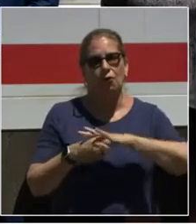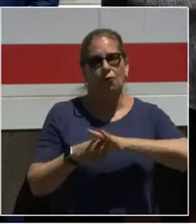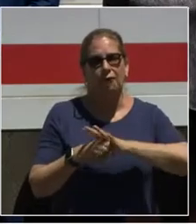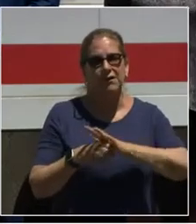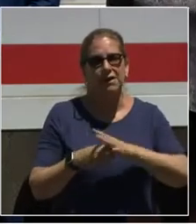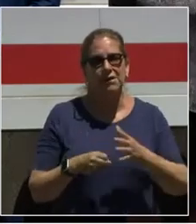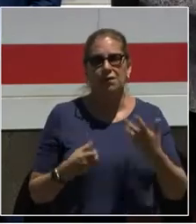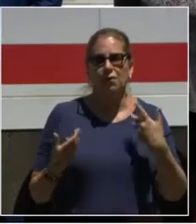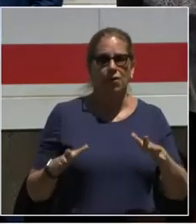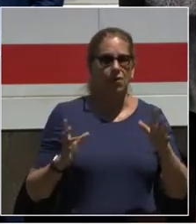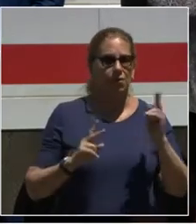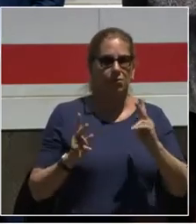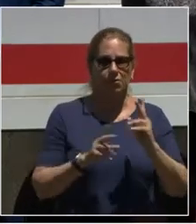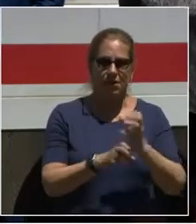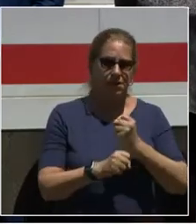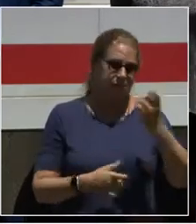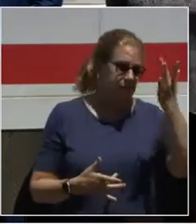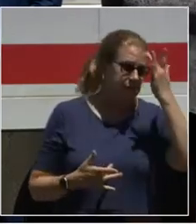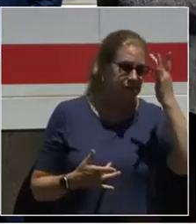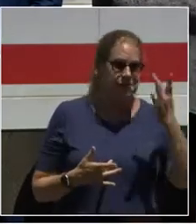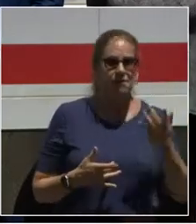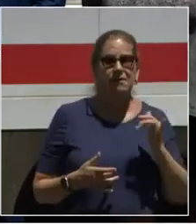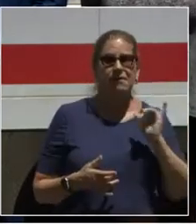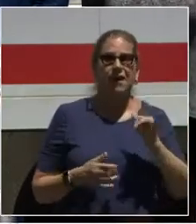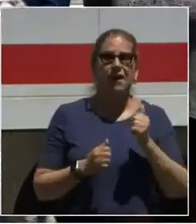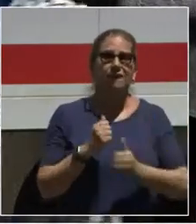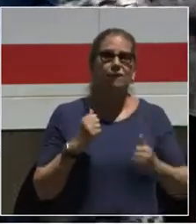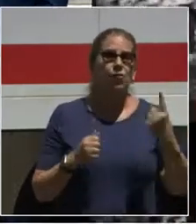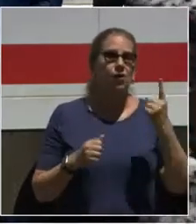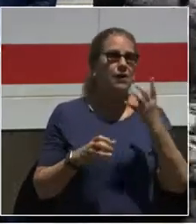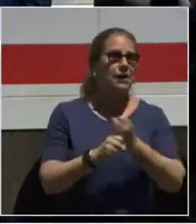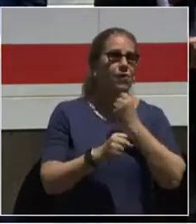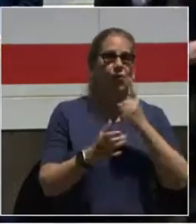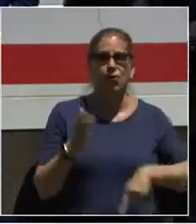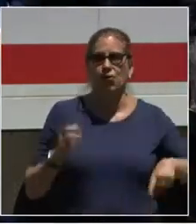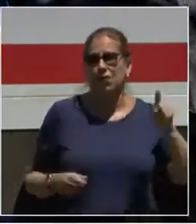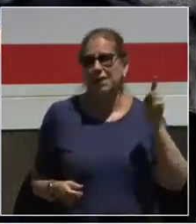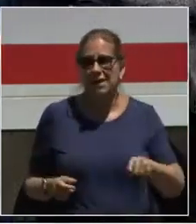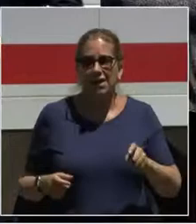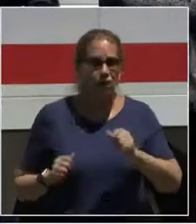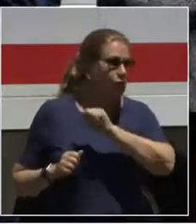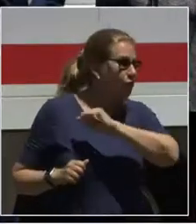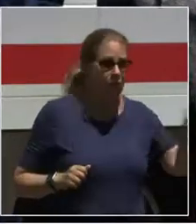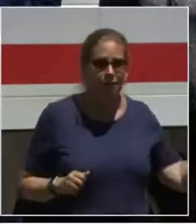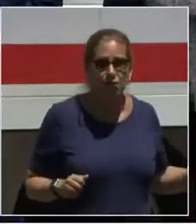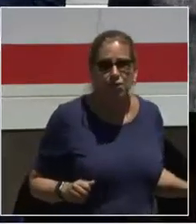everyone gets what they need. Thank you. Thank you. Thank you, Dr. Farley.